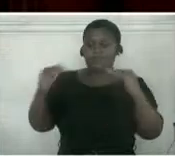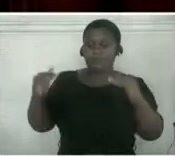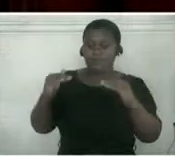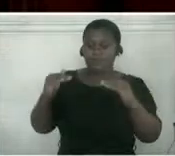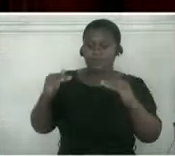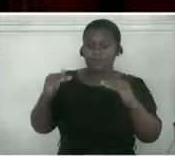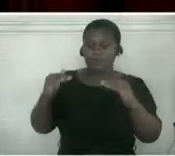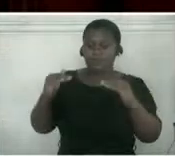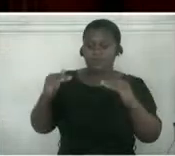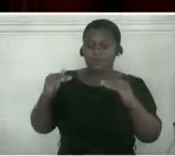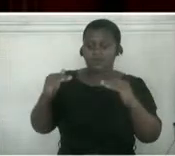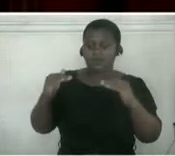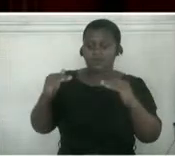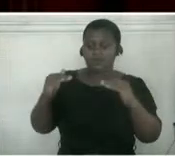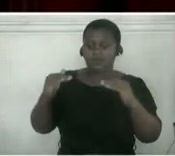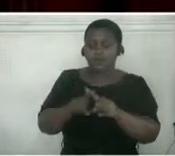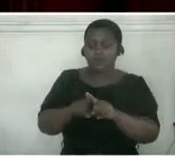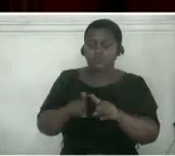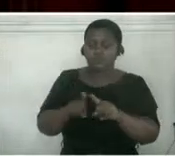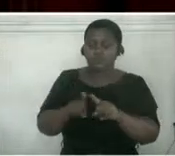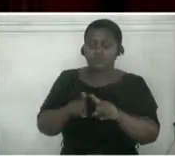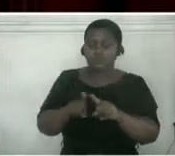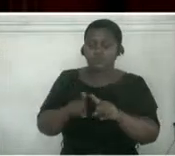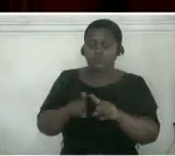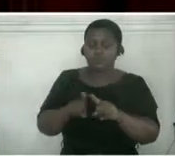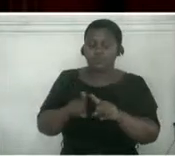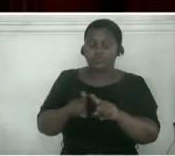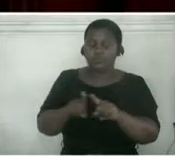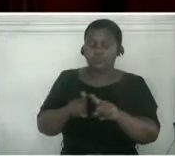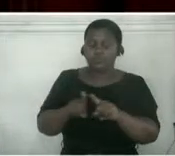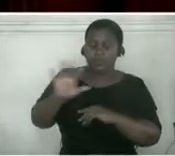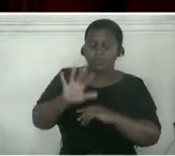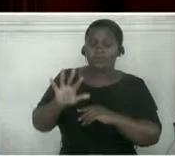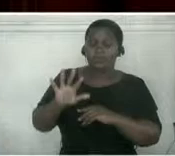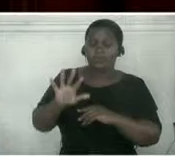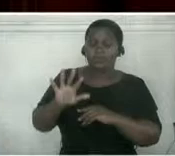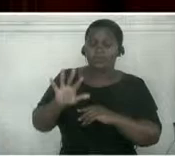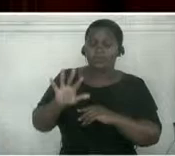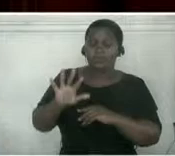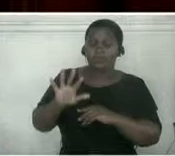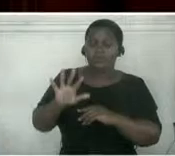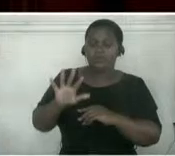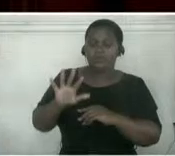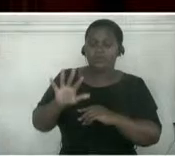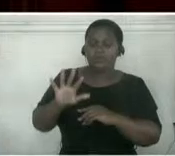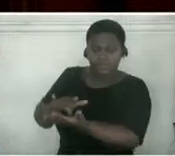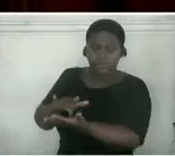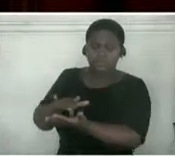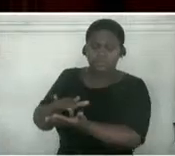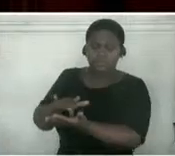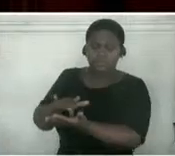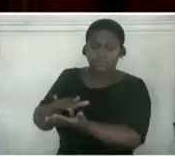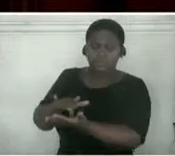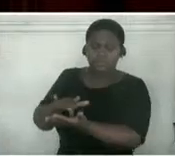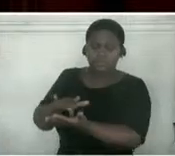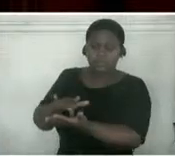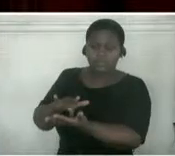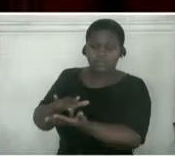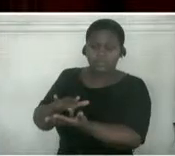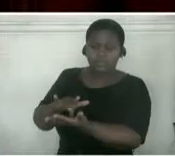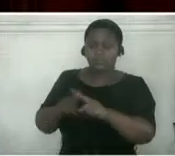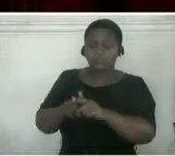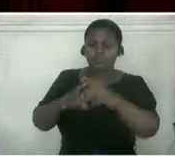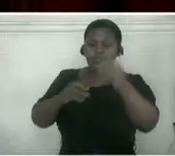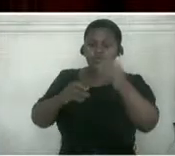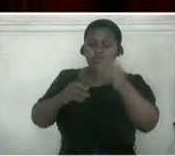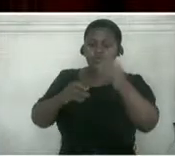services, addressing congestion around the ports, establishing and upgrading retail,